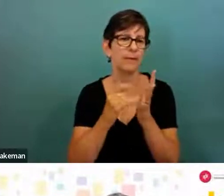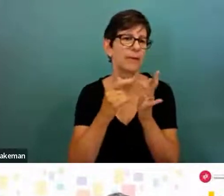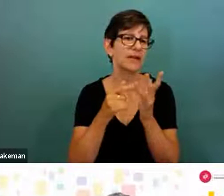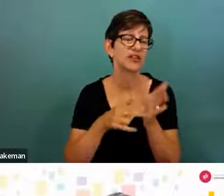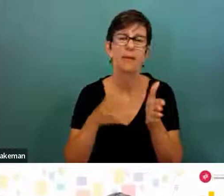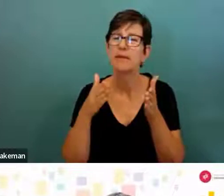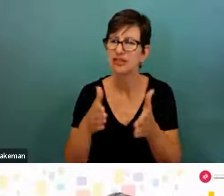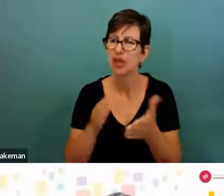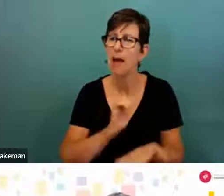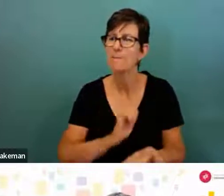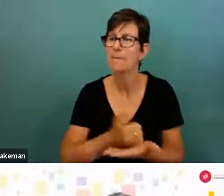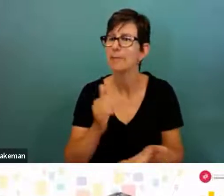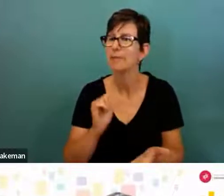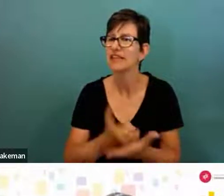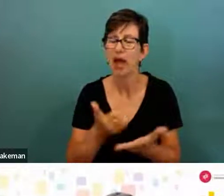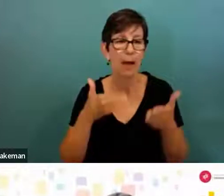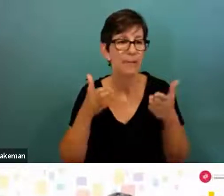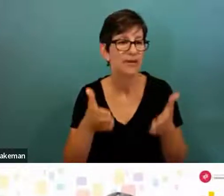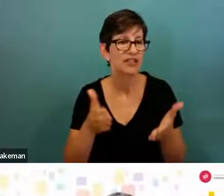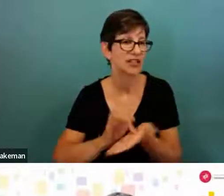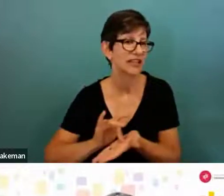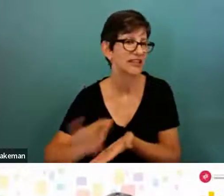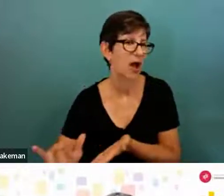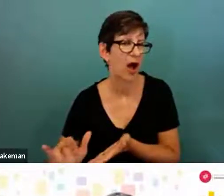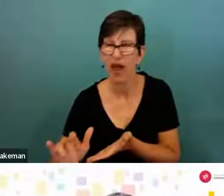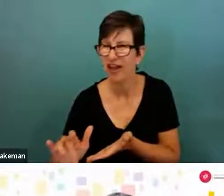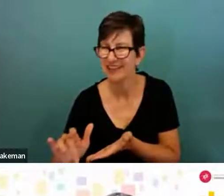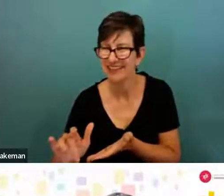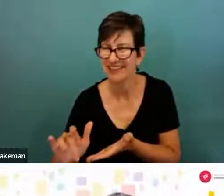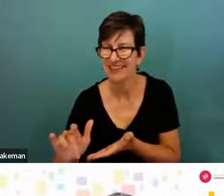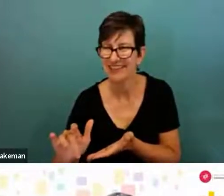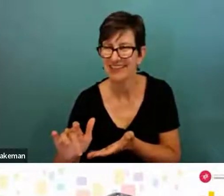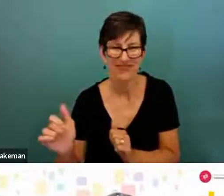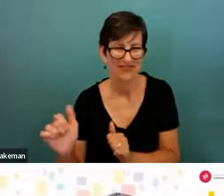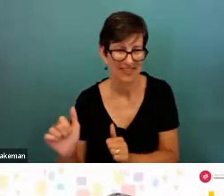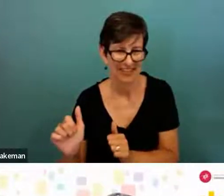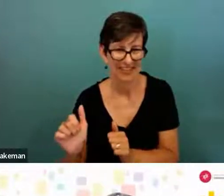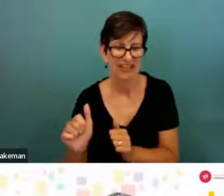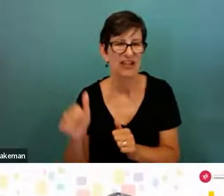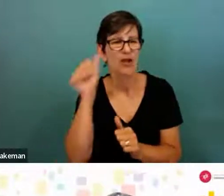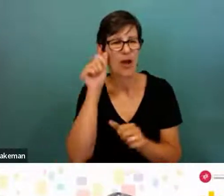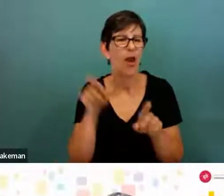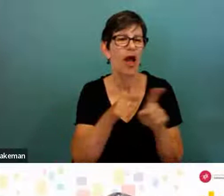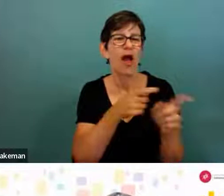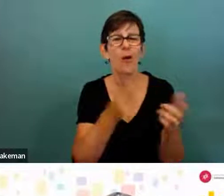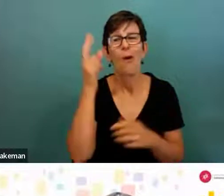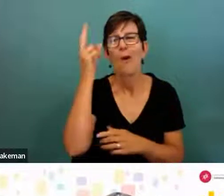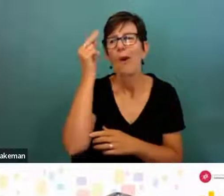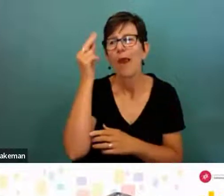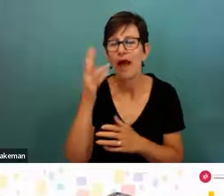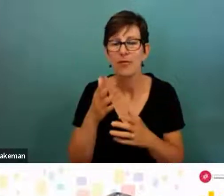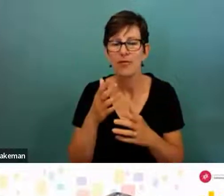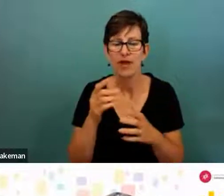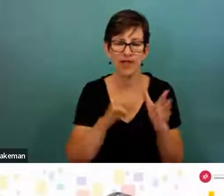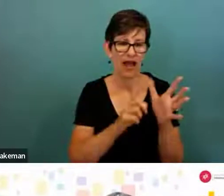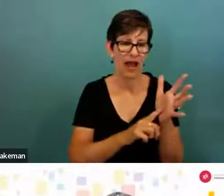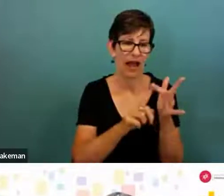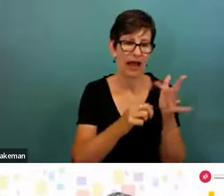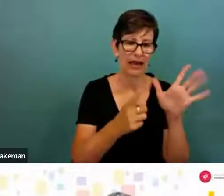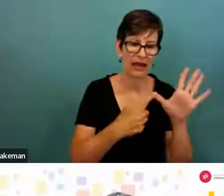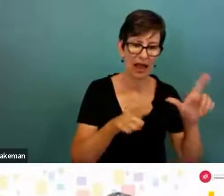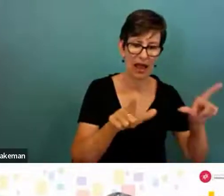publisher permissions have expired. So, like all libraries, we're probably juggling a mix of the ALIA license